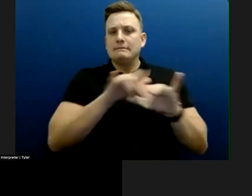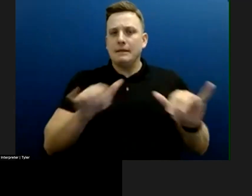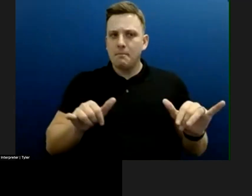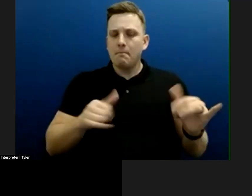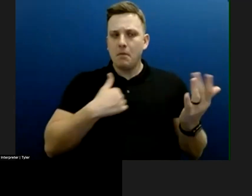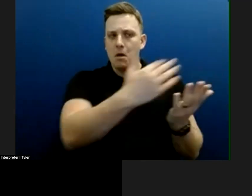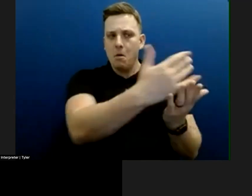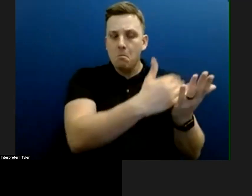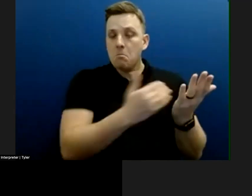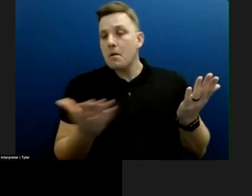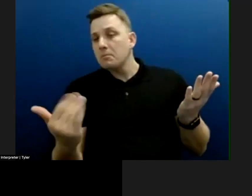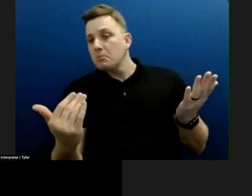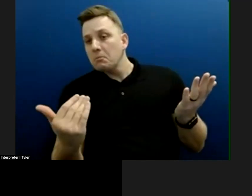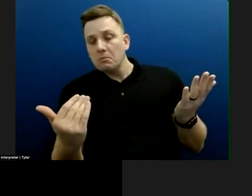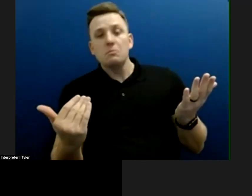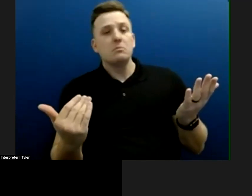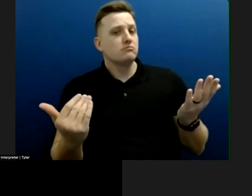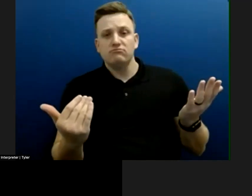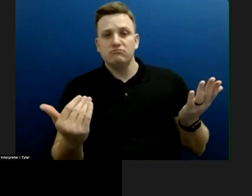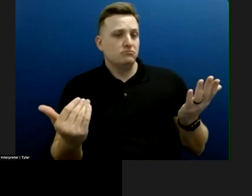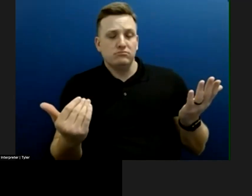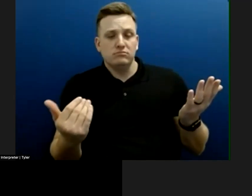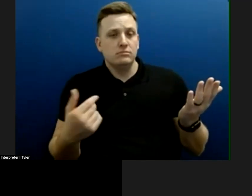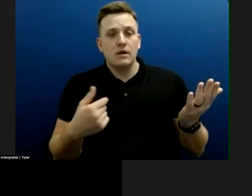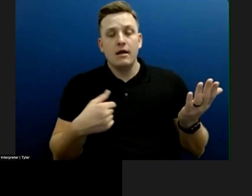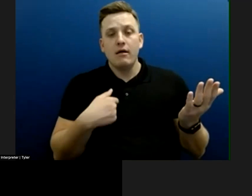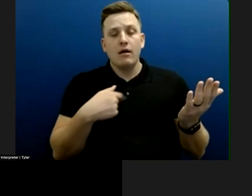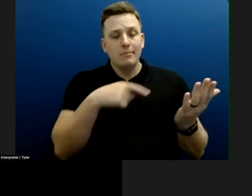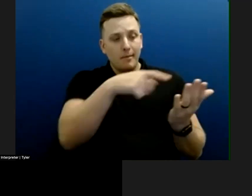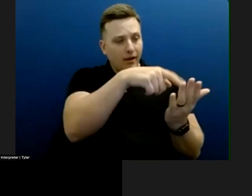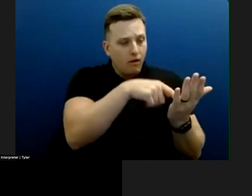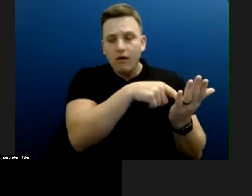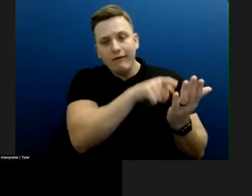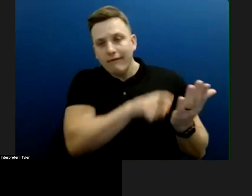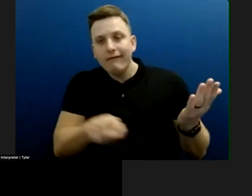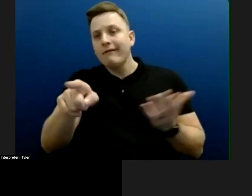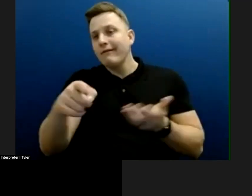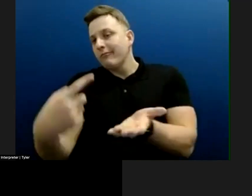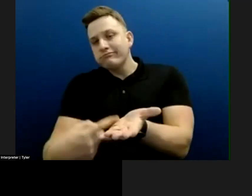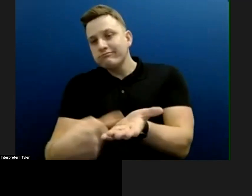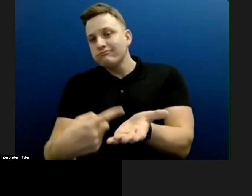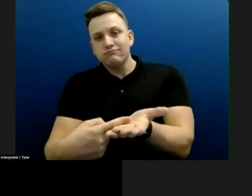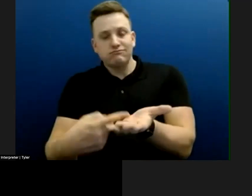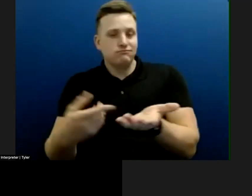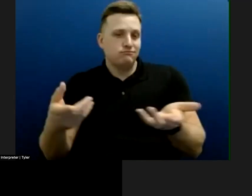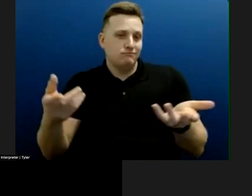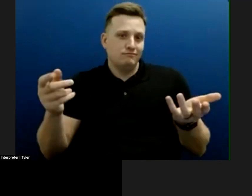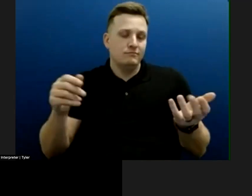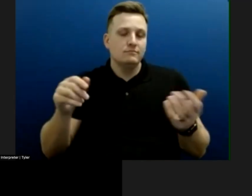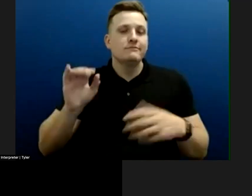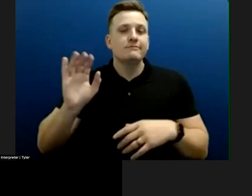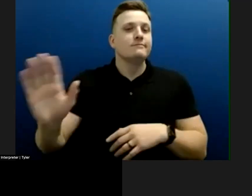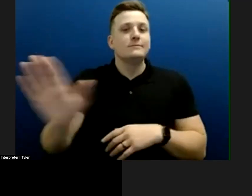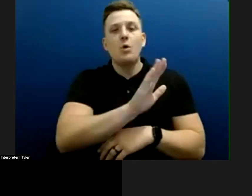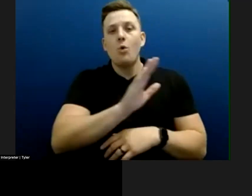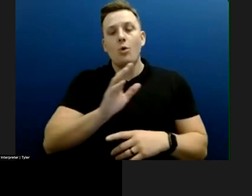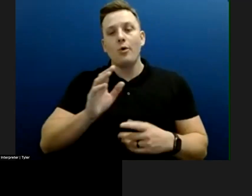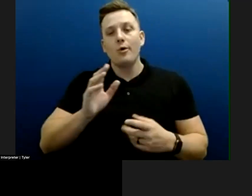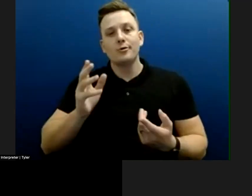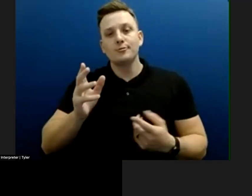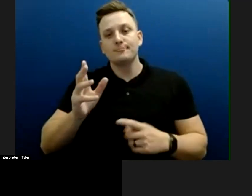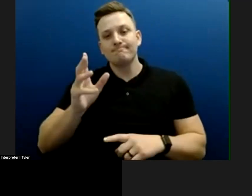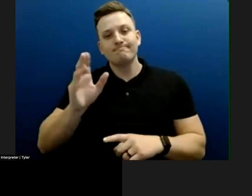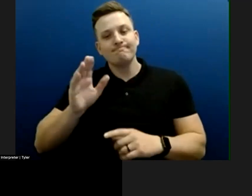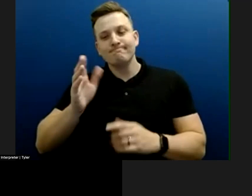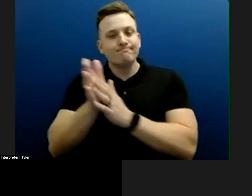very happy to go different directions depending on topics that interest all of